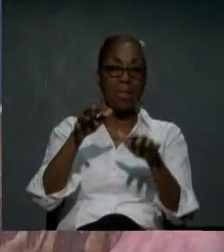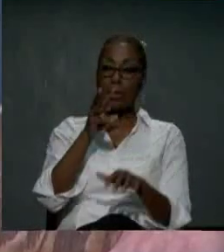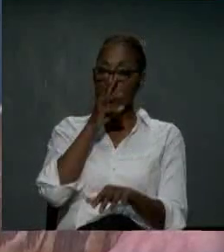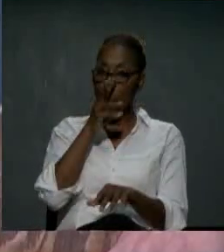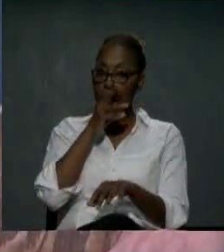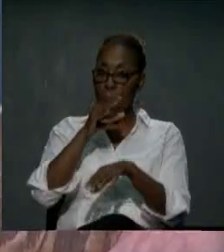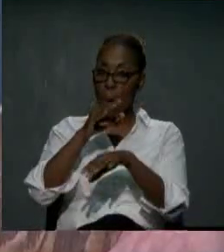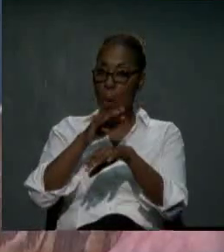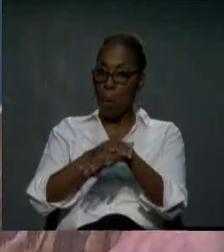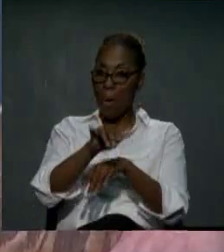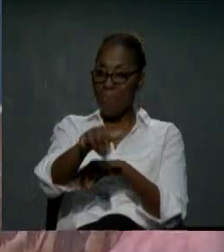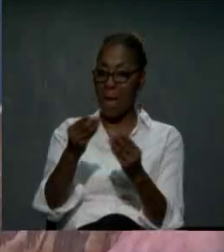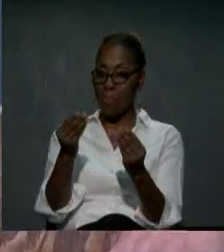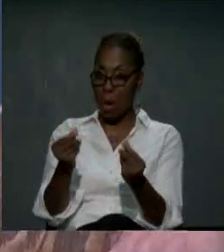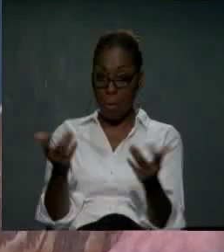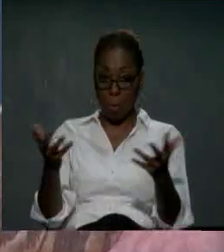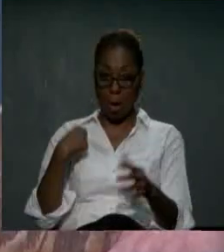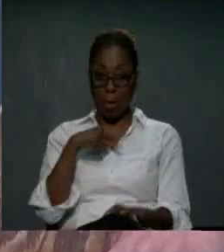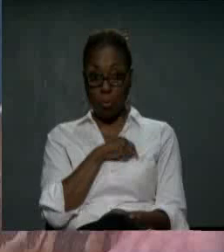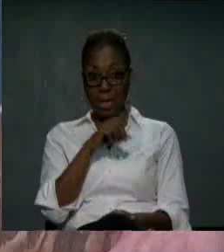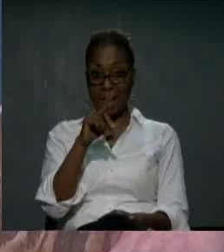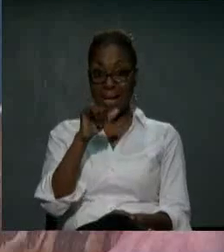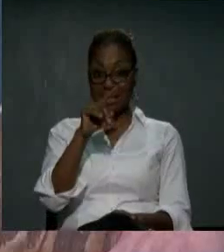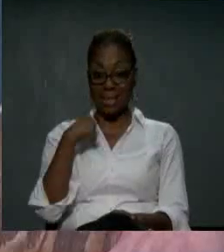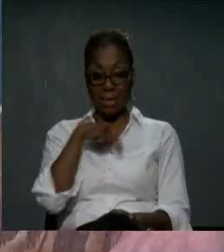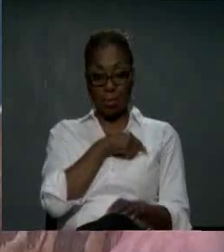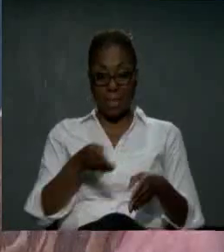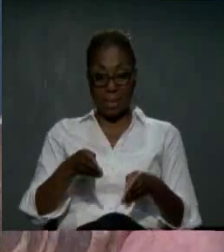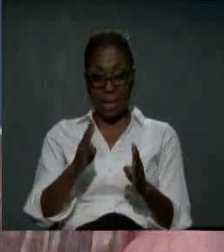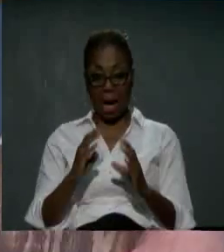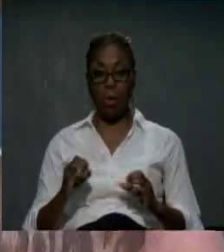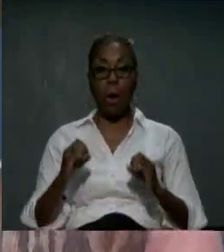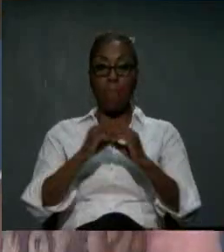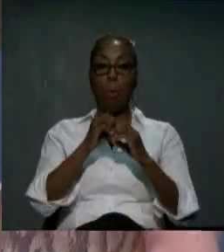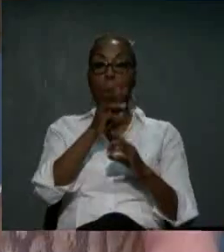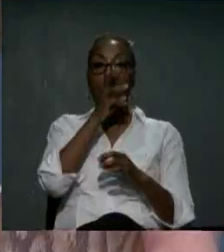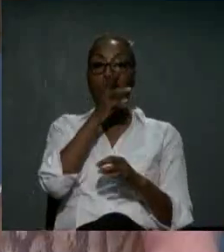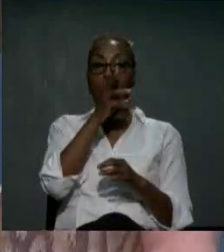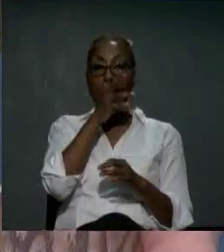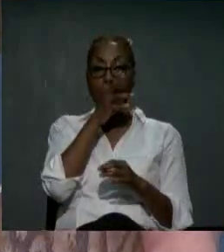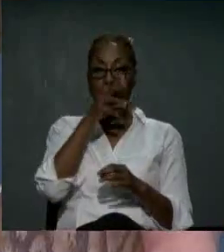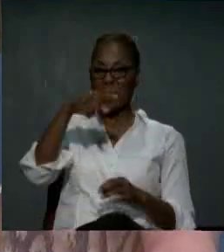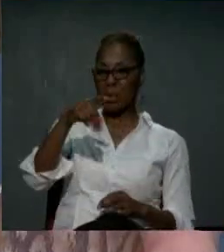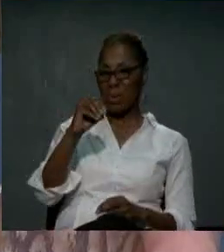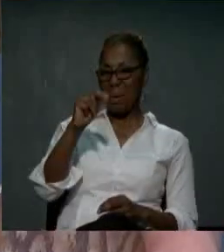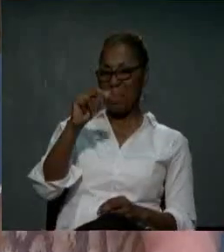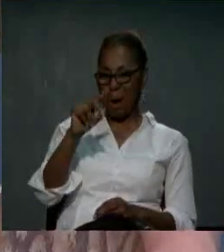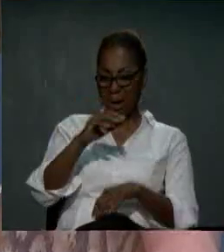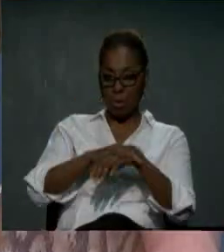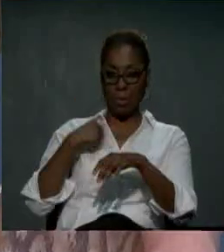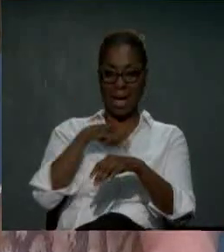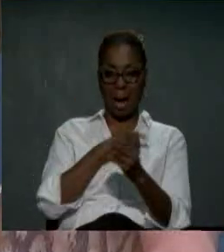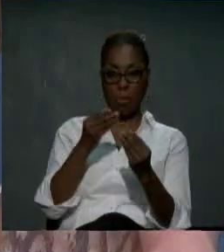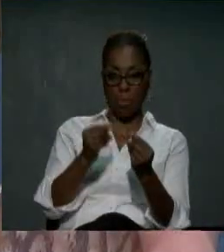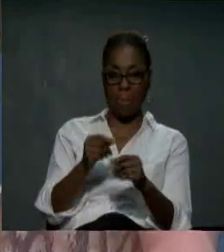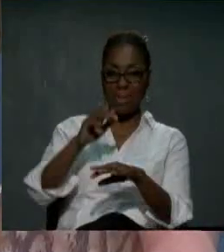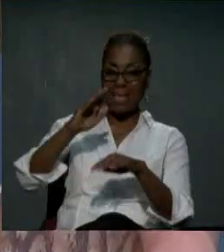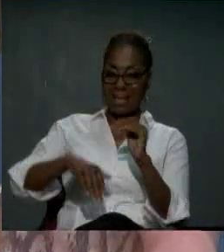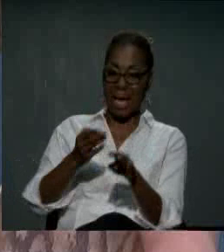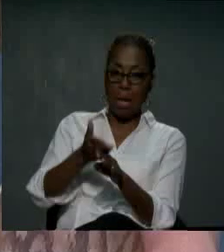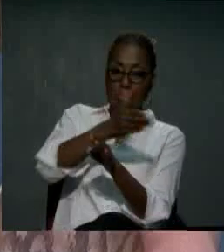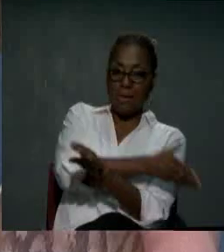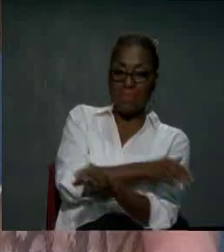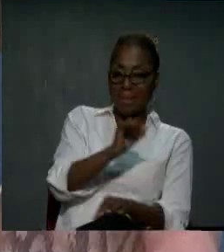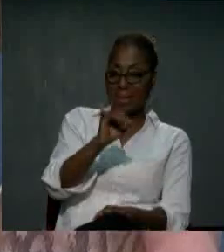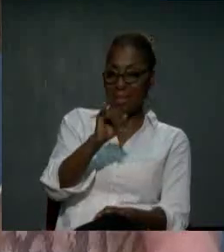property. And what we did is we allowed more water to pond on our property than previously. So